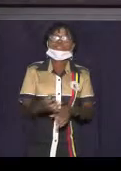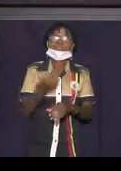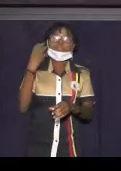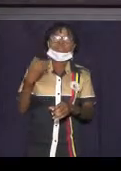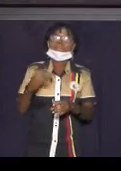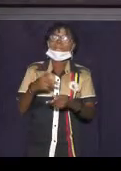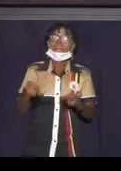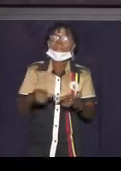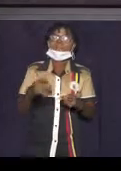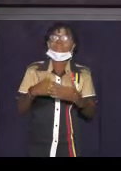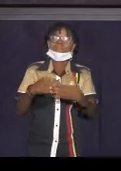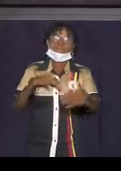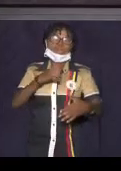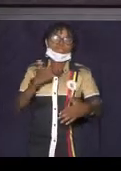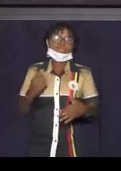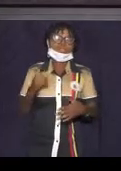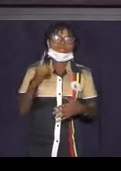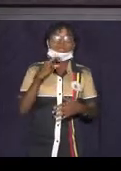the past.